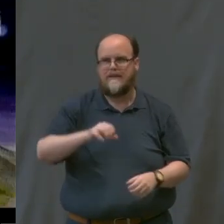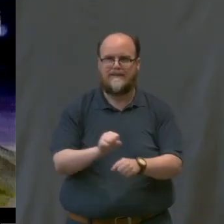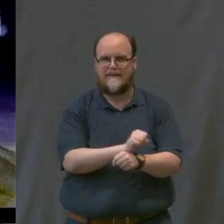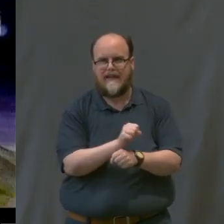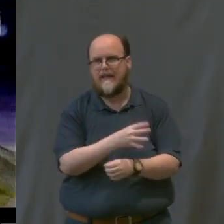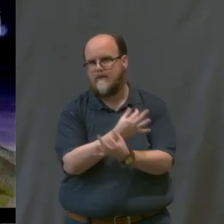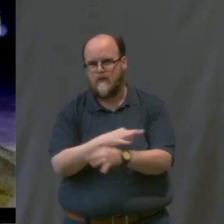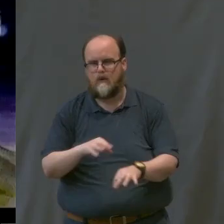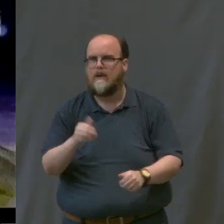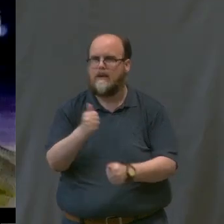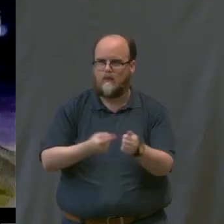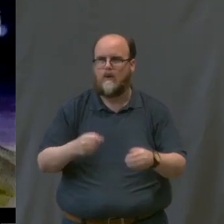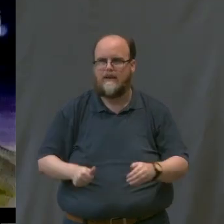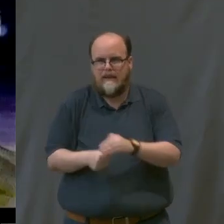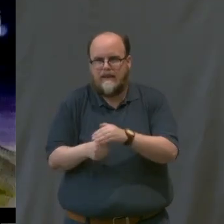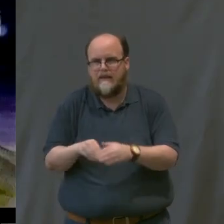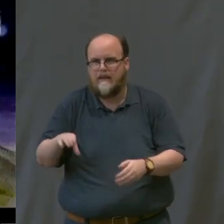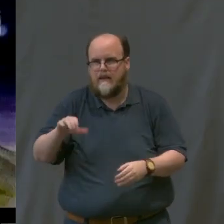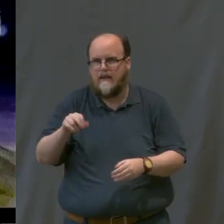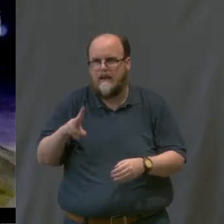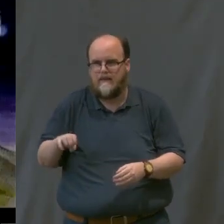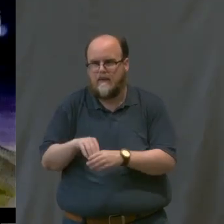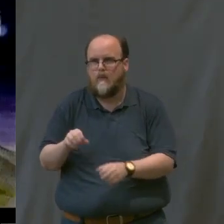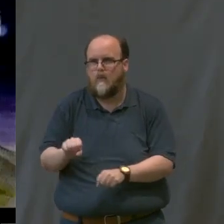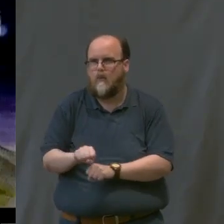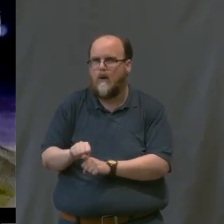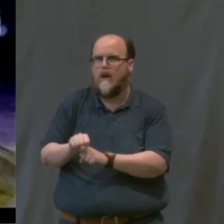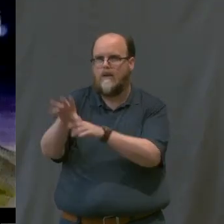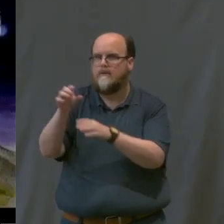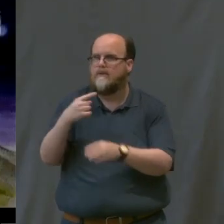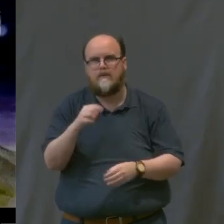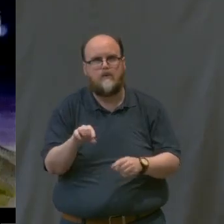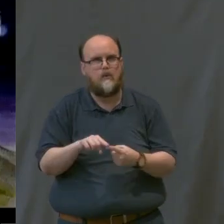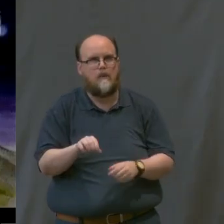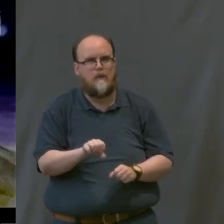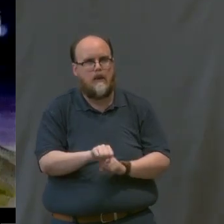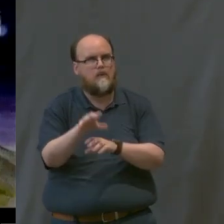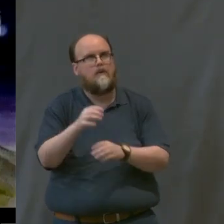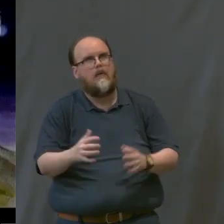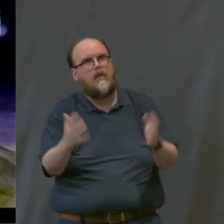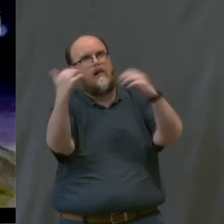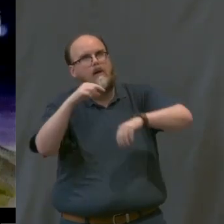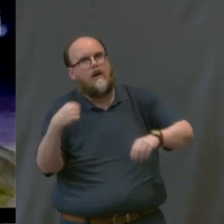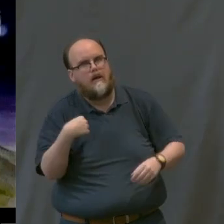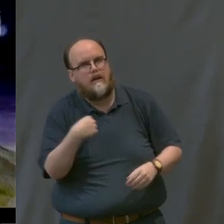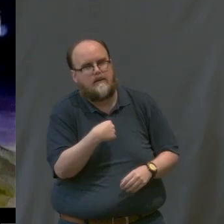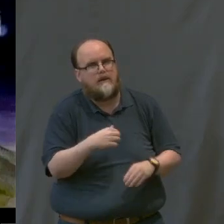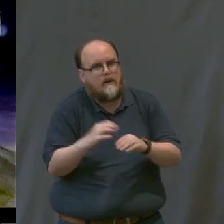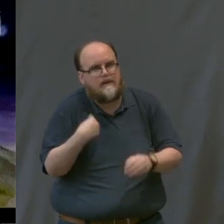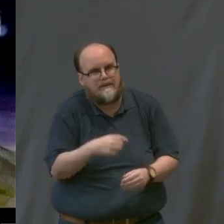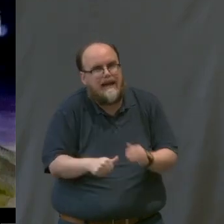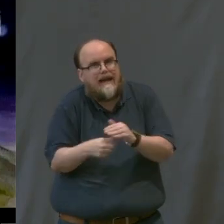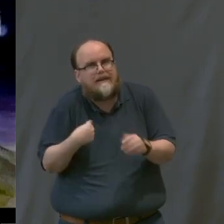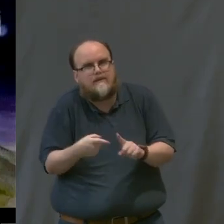hid themselves in the caves and in the rocks of the mountains, and said to the mountains and rocks, Fall on us and hide us